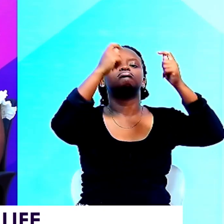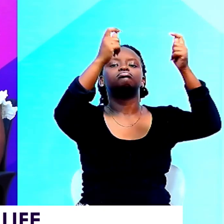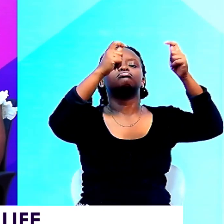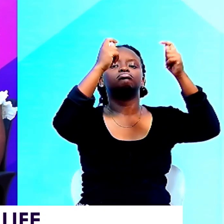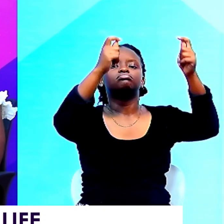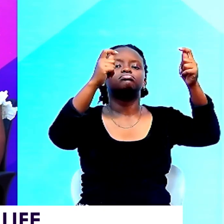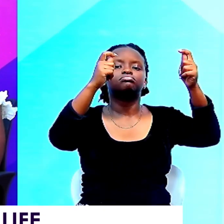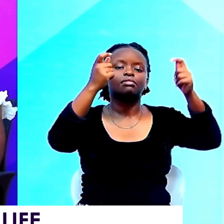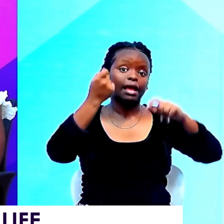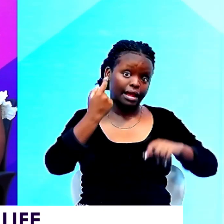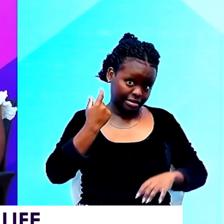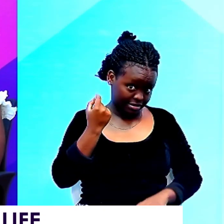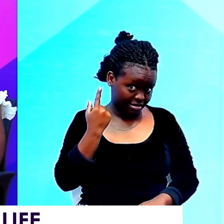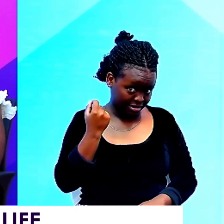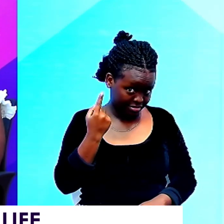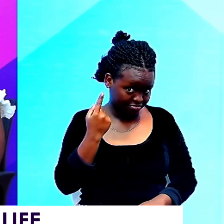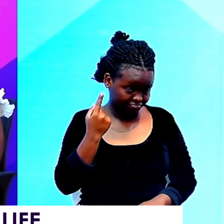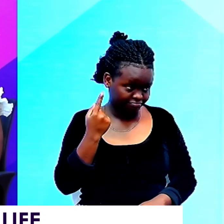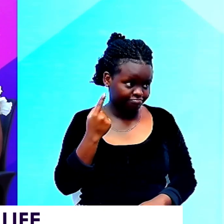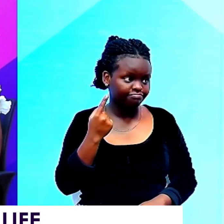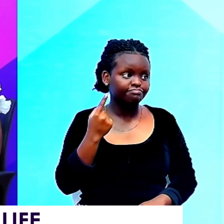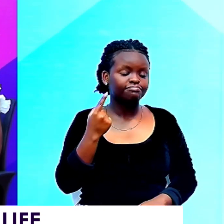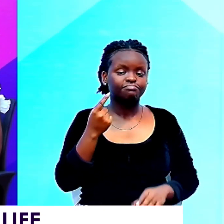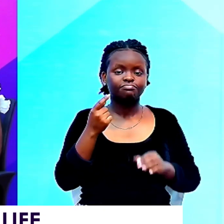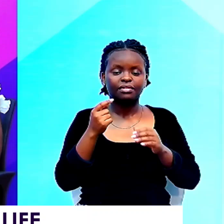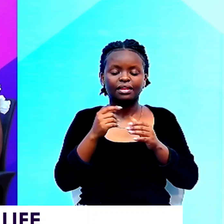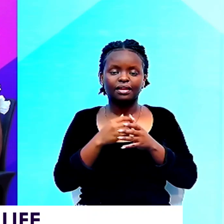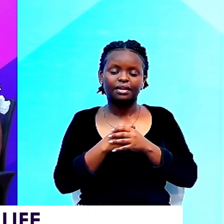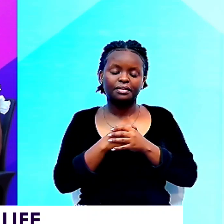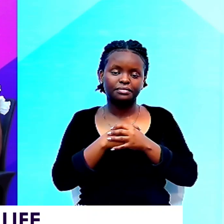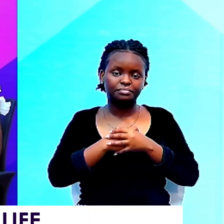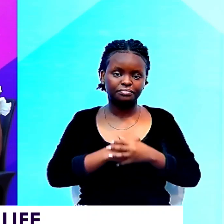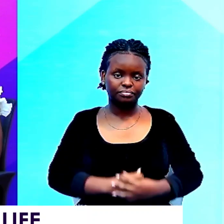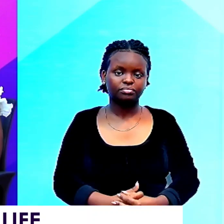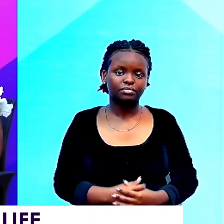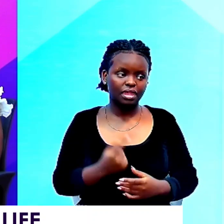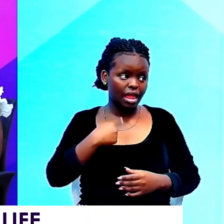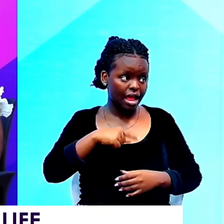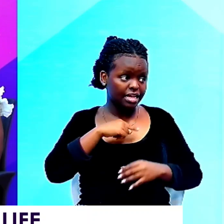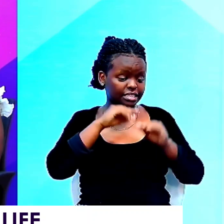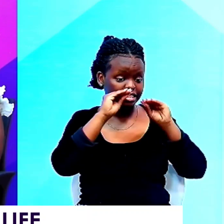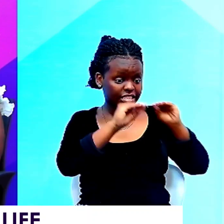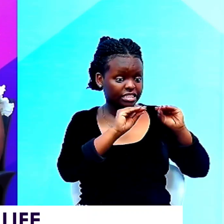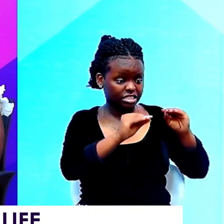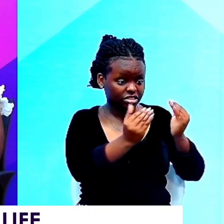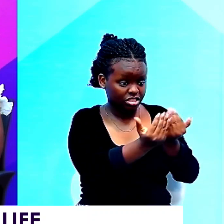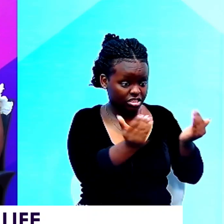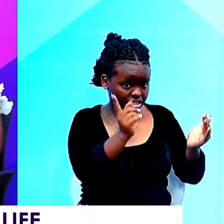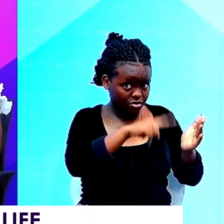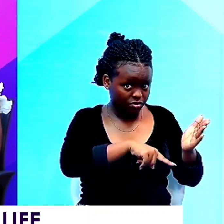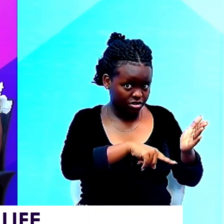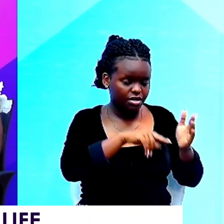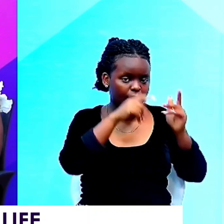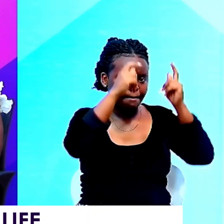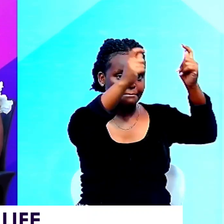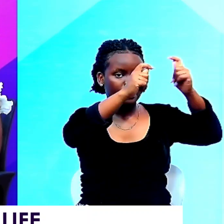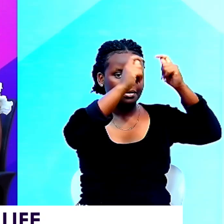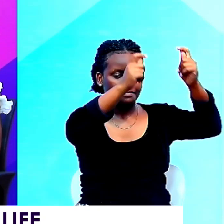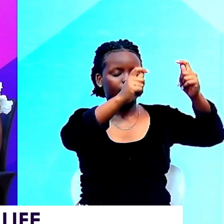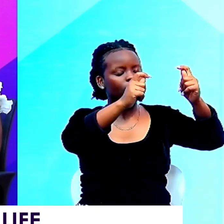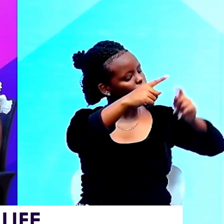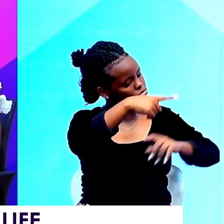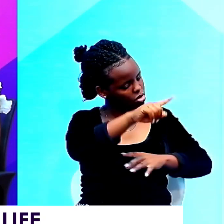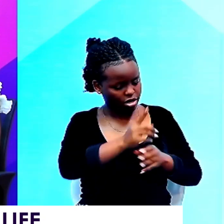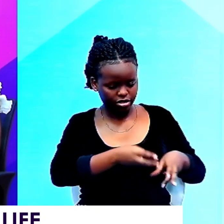you getting where it is coming from? So in one way or the other, we are teaching our children that maandamano is always the way to